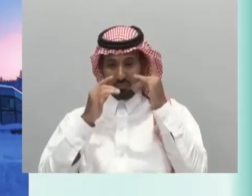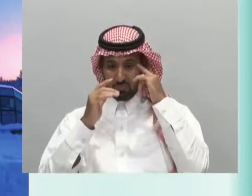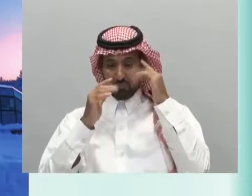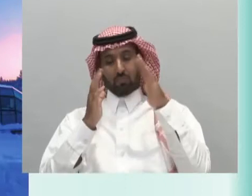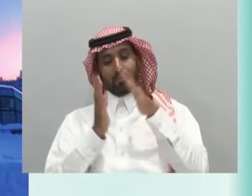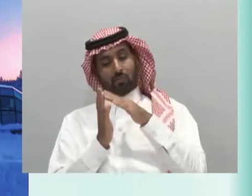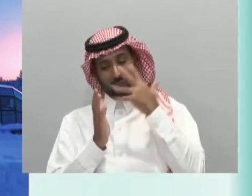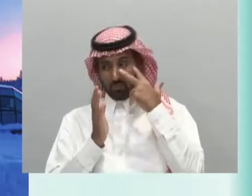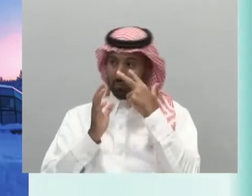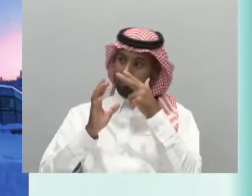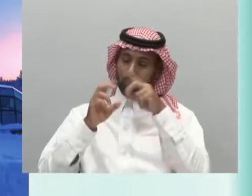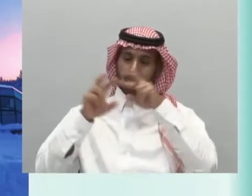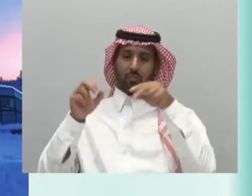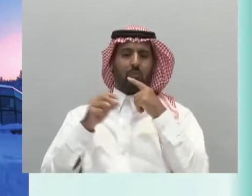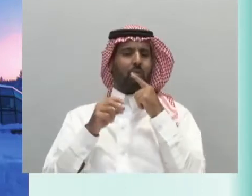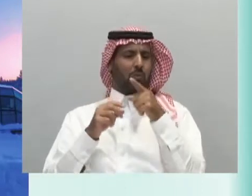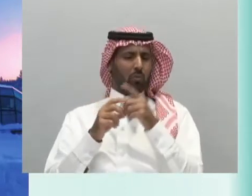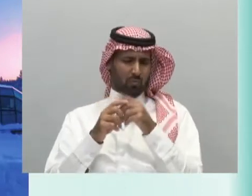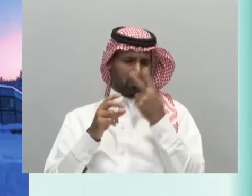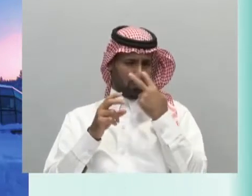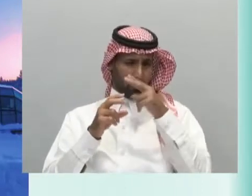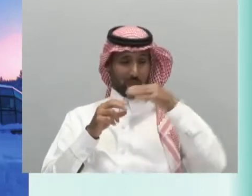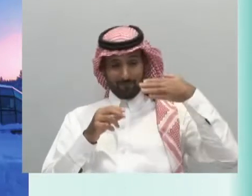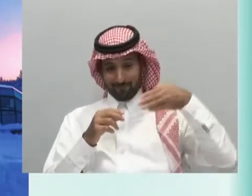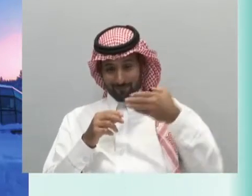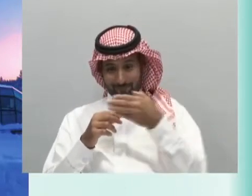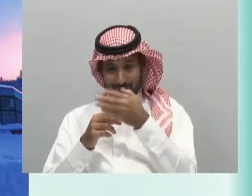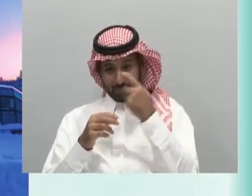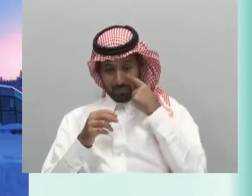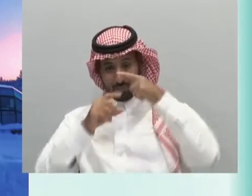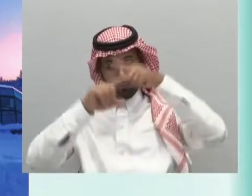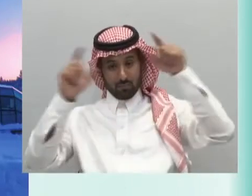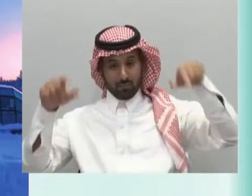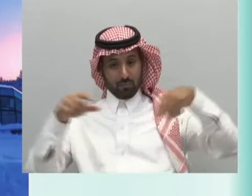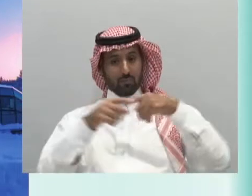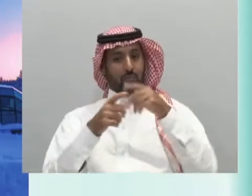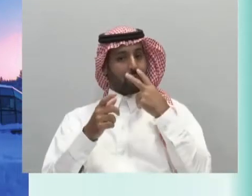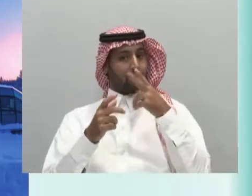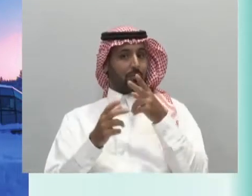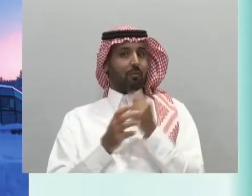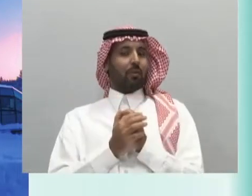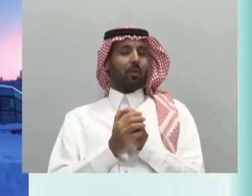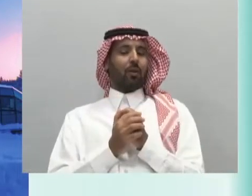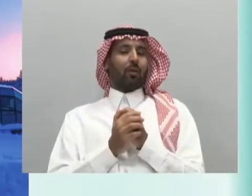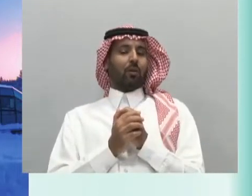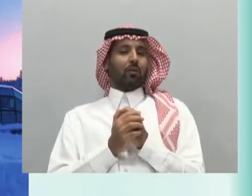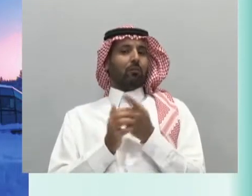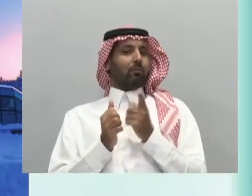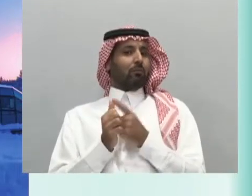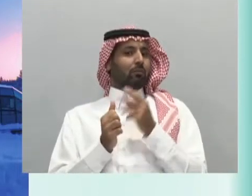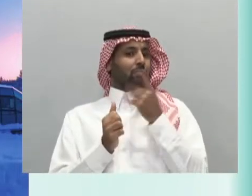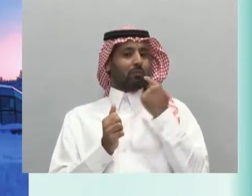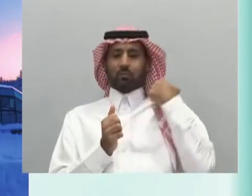see fish like this? You want to see that? Maybe. We are going to read and listen to one of these